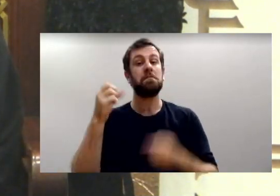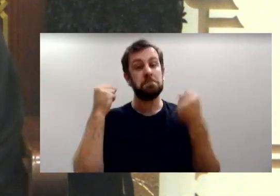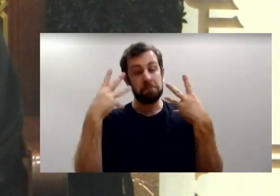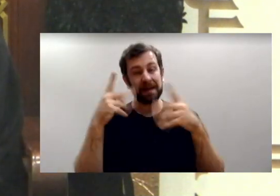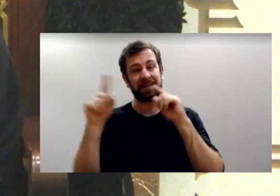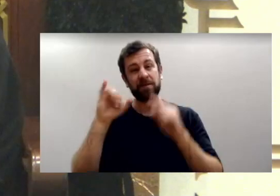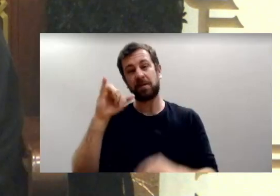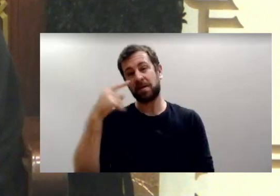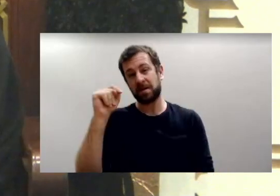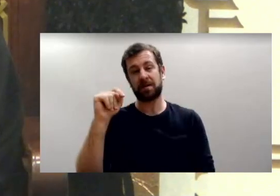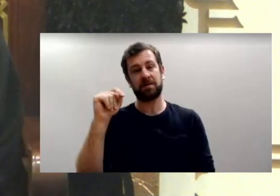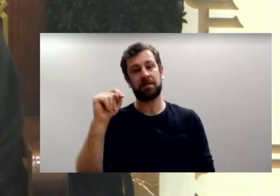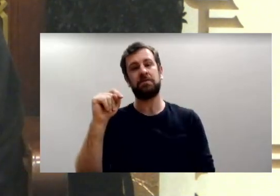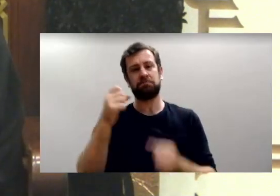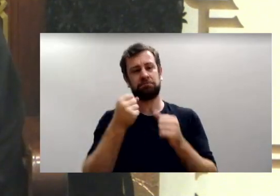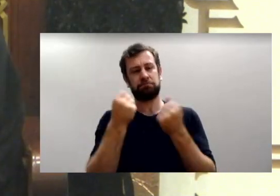bayyinat.